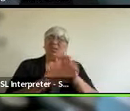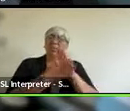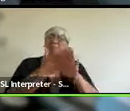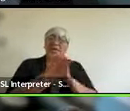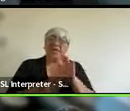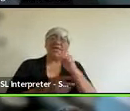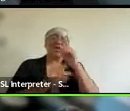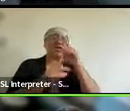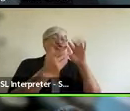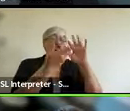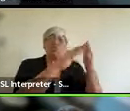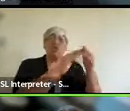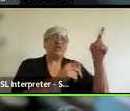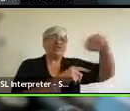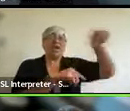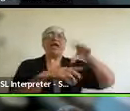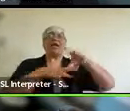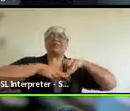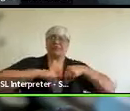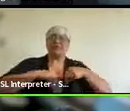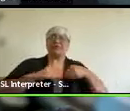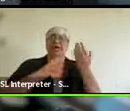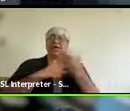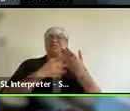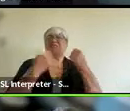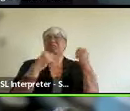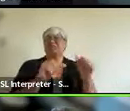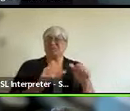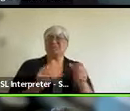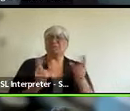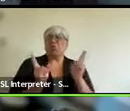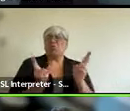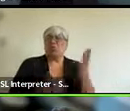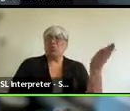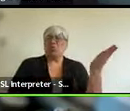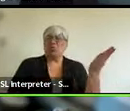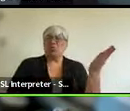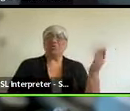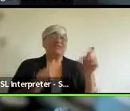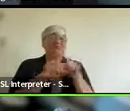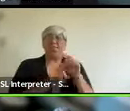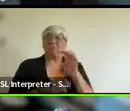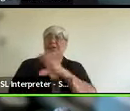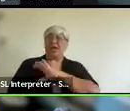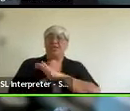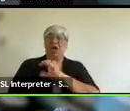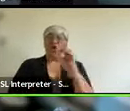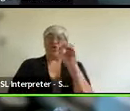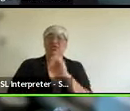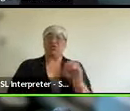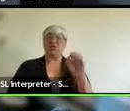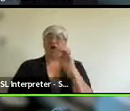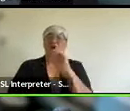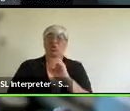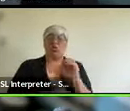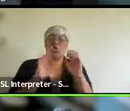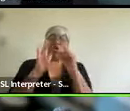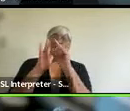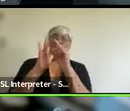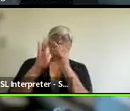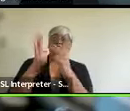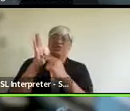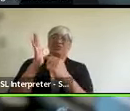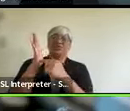accept and accommodate access needs much more readily. Same thing in Ontario and Canada, where the Accessibility